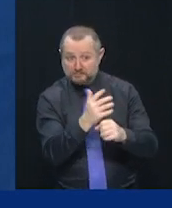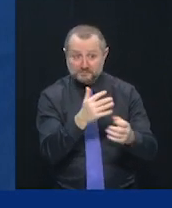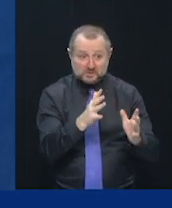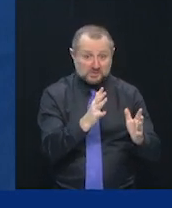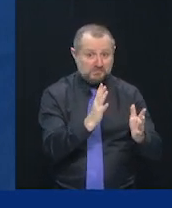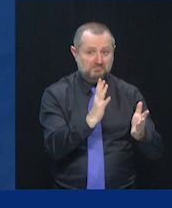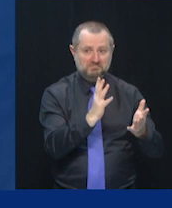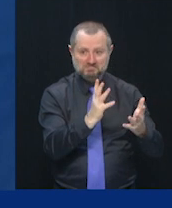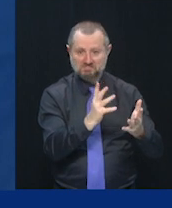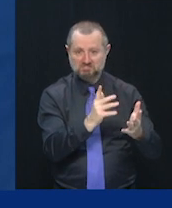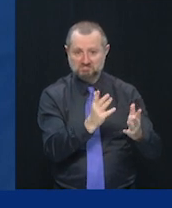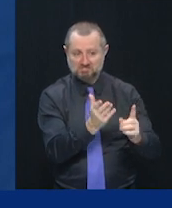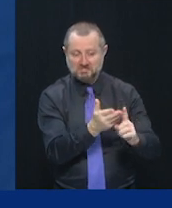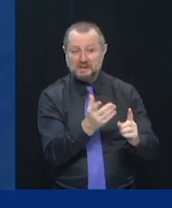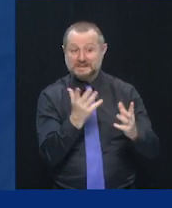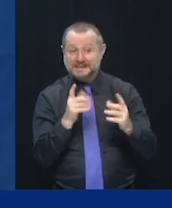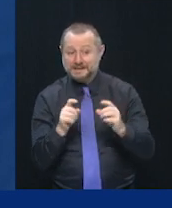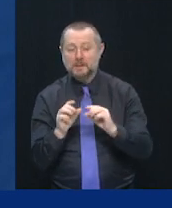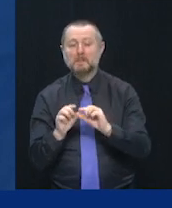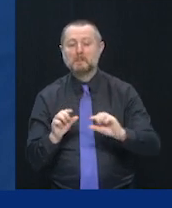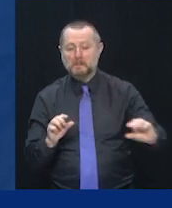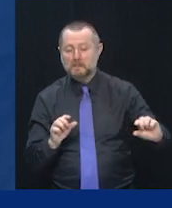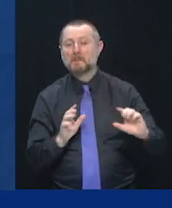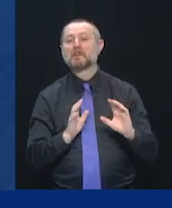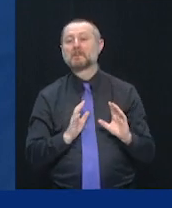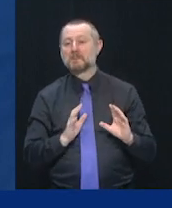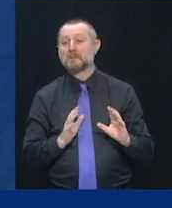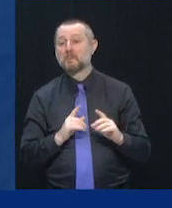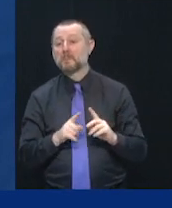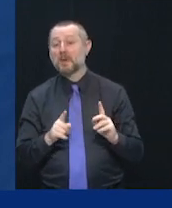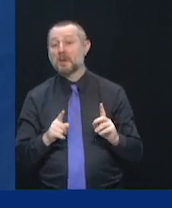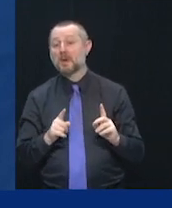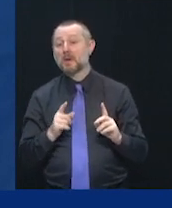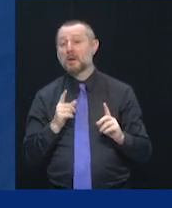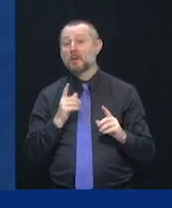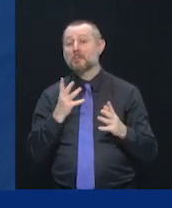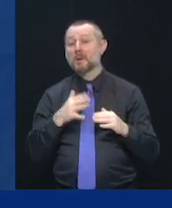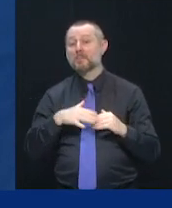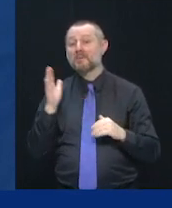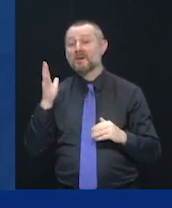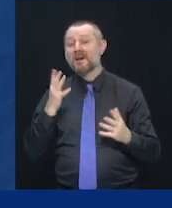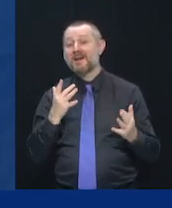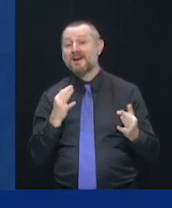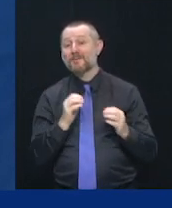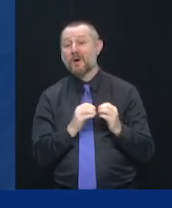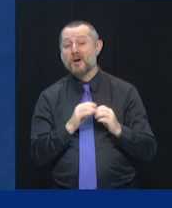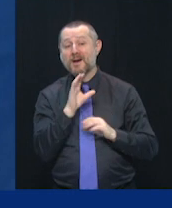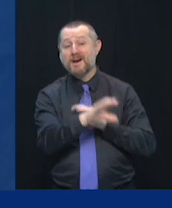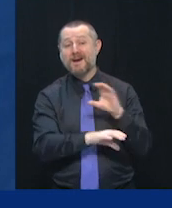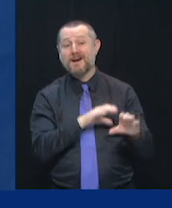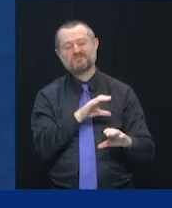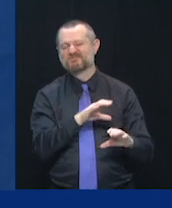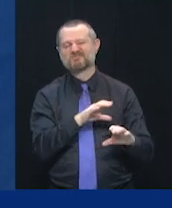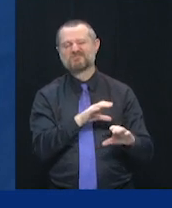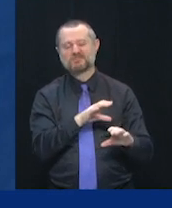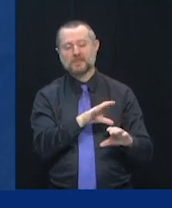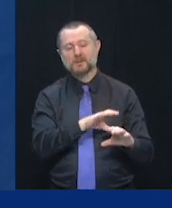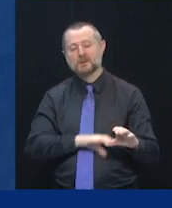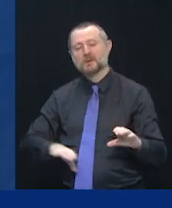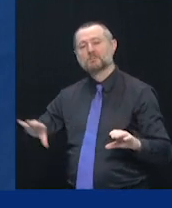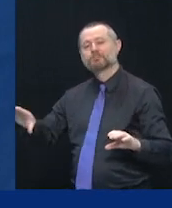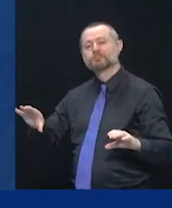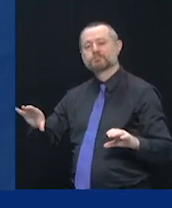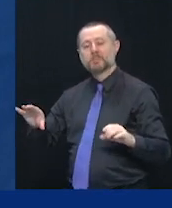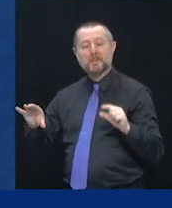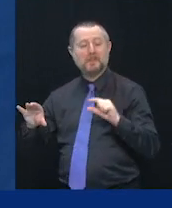take it. But an allocation above that will be given to the local health departments, and we're going to open it up to people